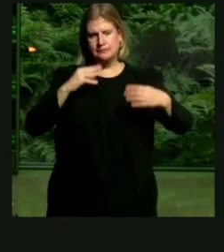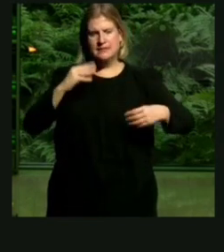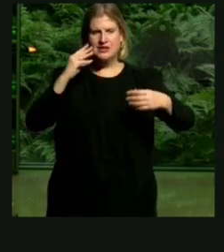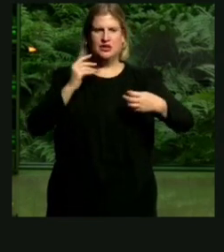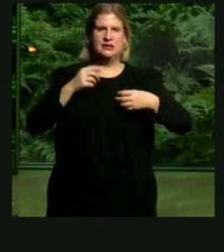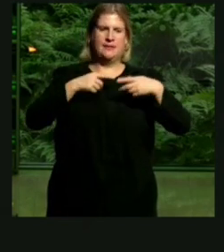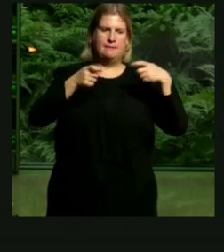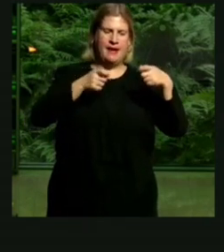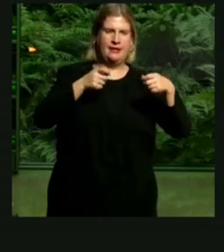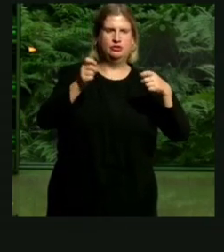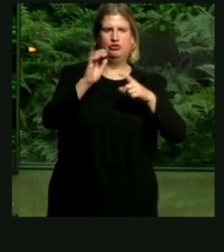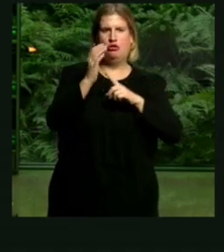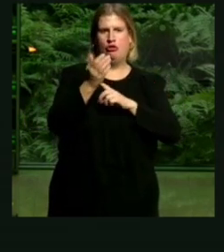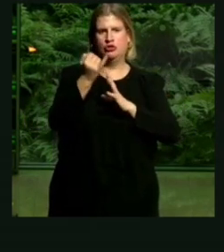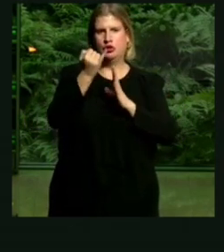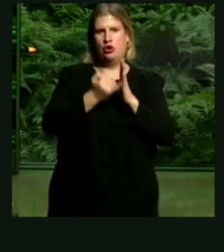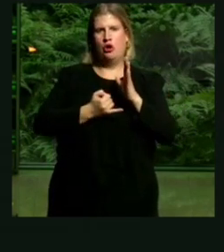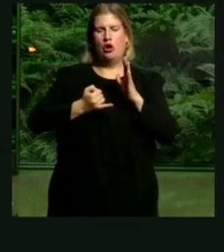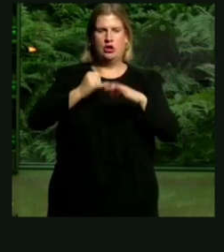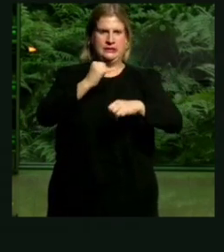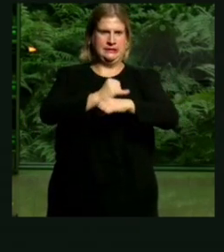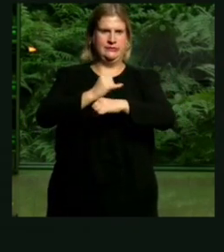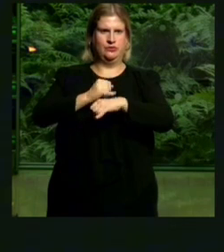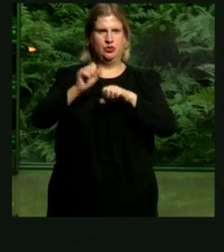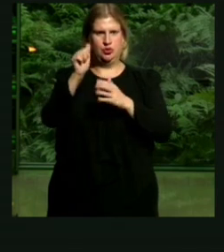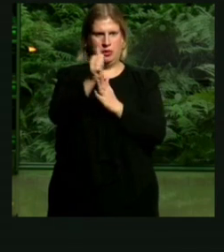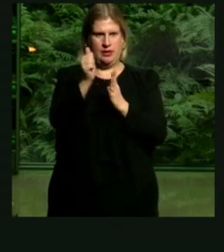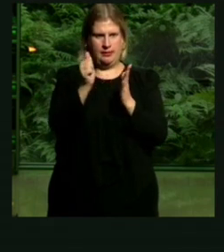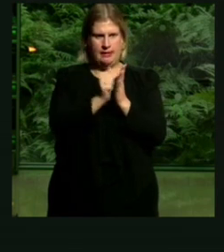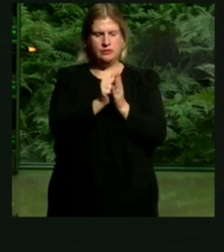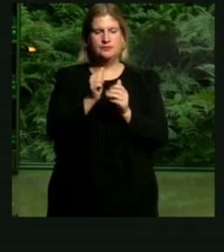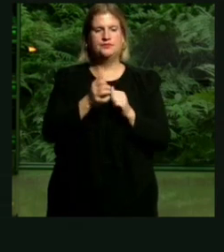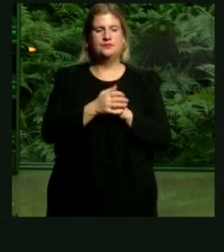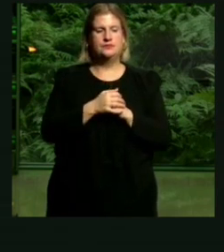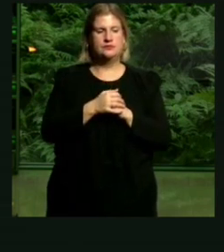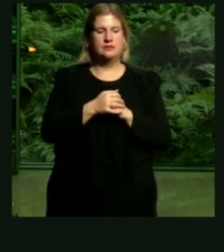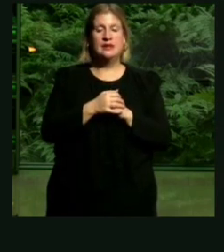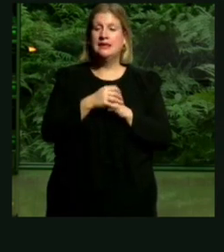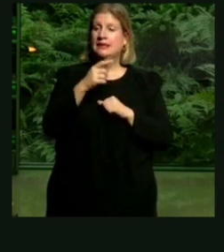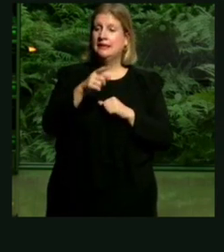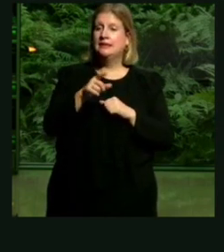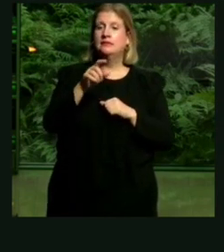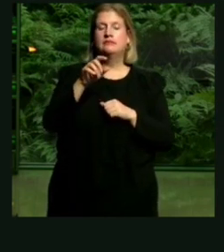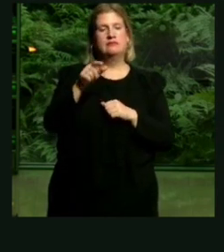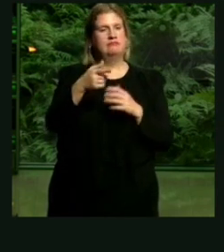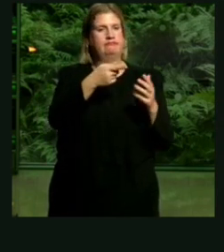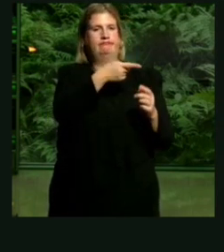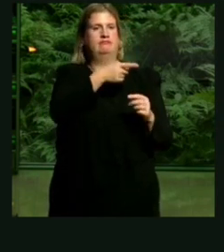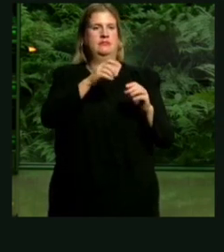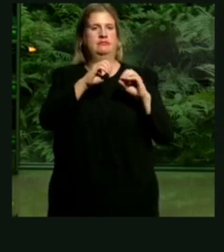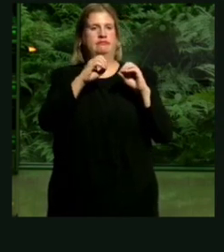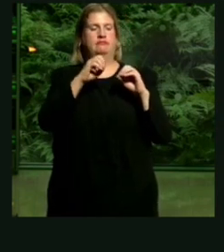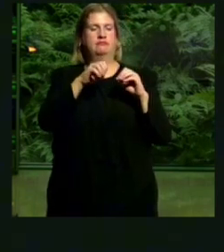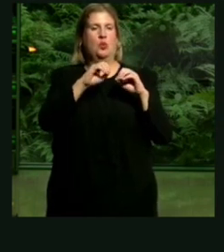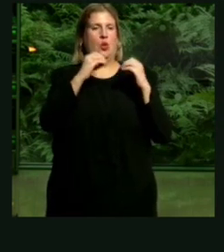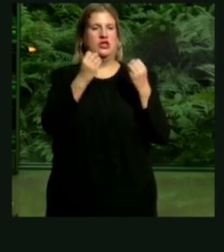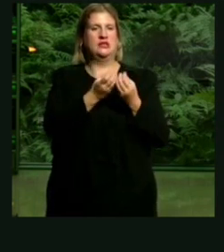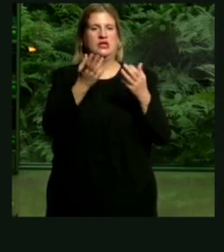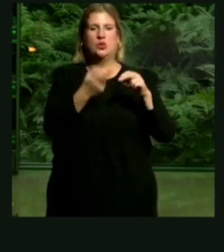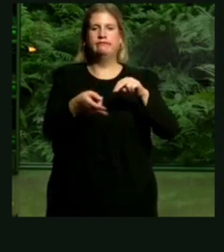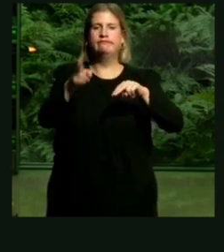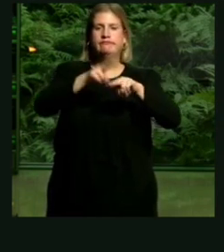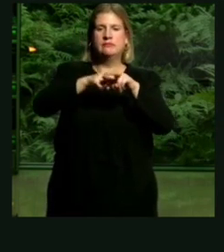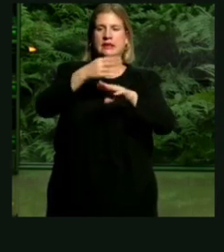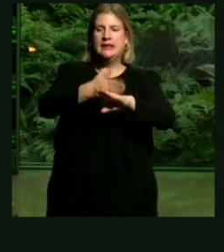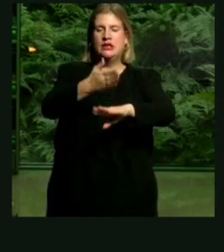managing cultural and artistic institutional accounts. A prestigious symphony orchestra wants to increase their online presence engagement